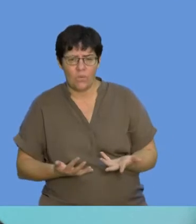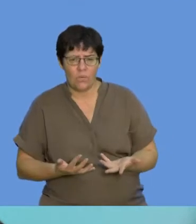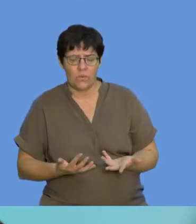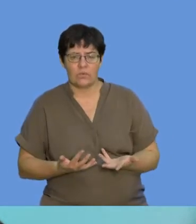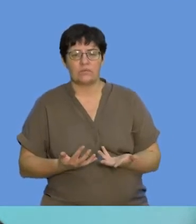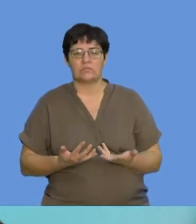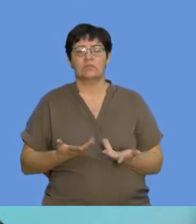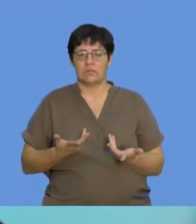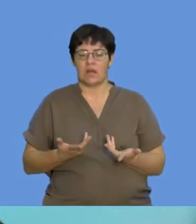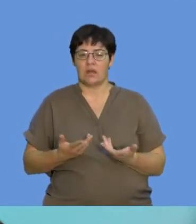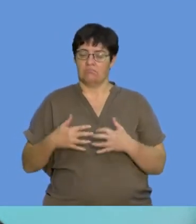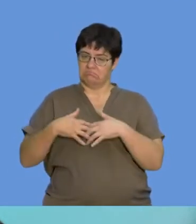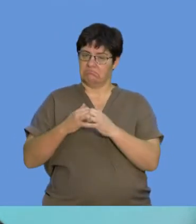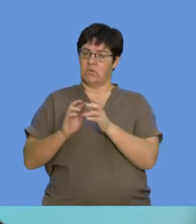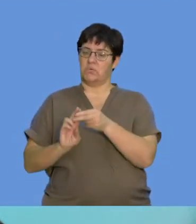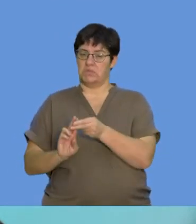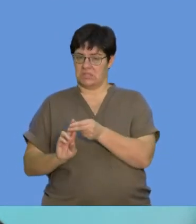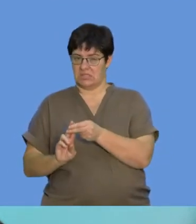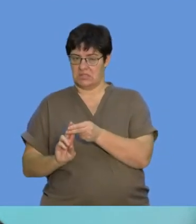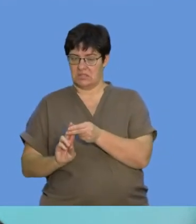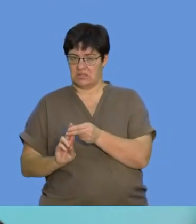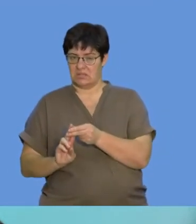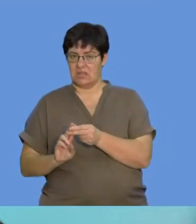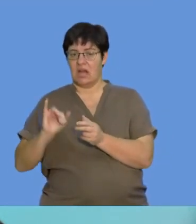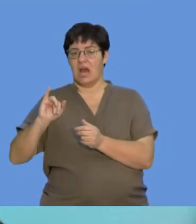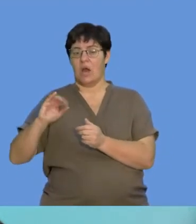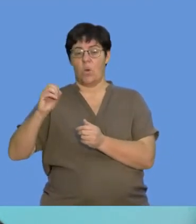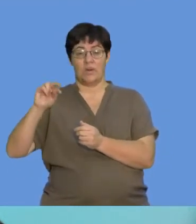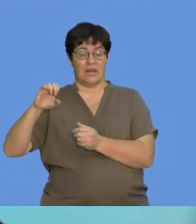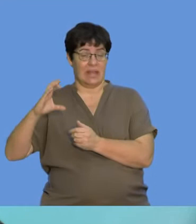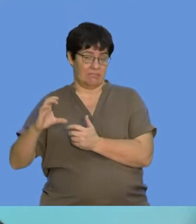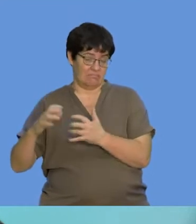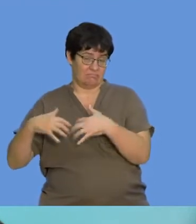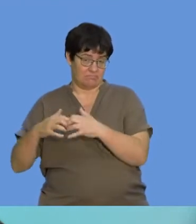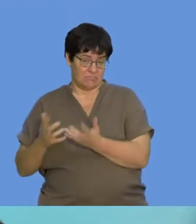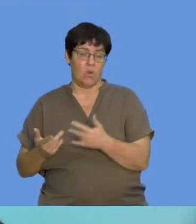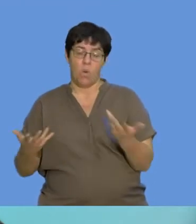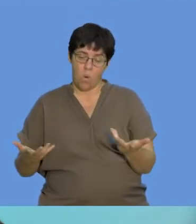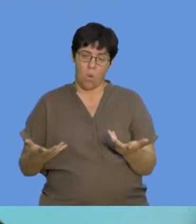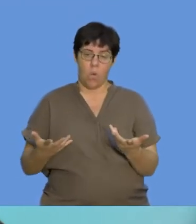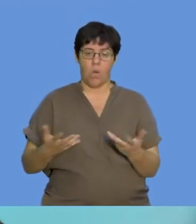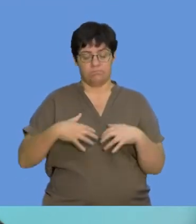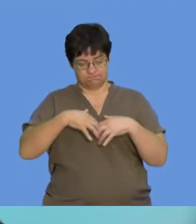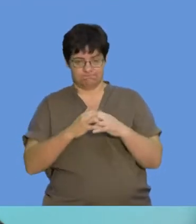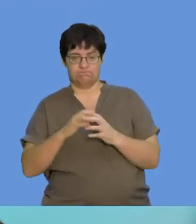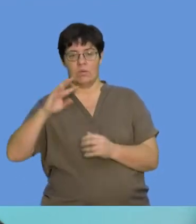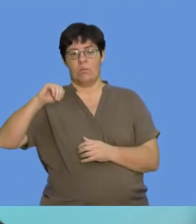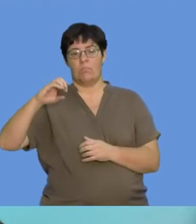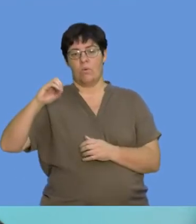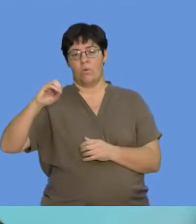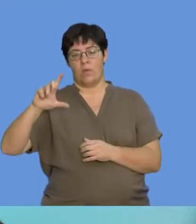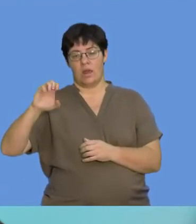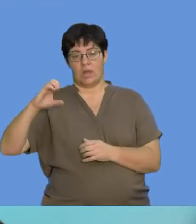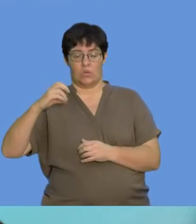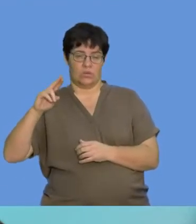either form a formula unit as in, the ionic compound, or it could form molecules. So here we are going to